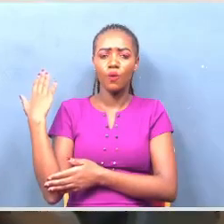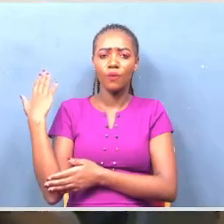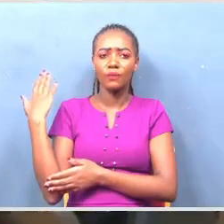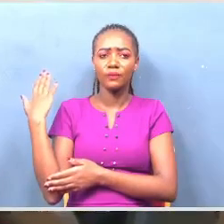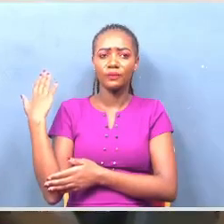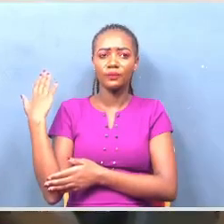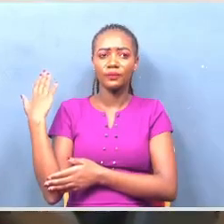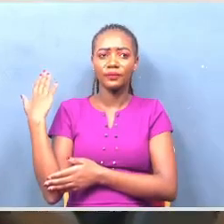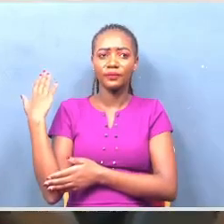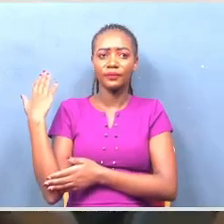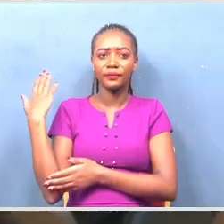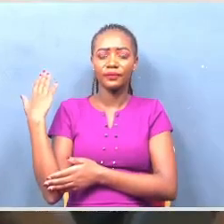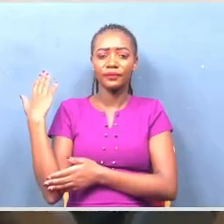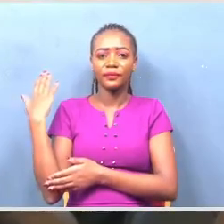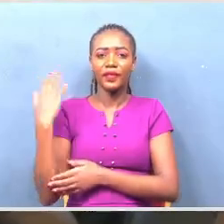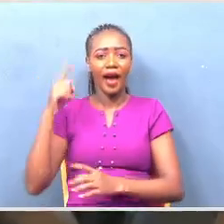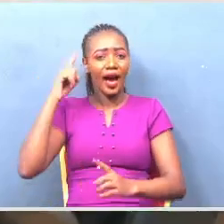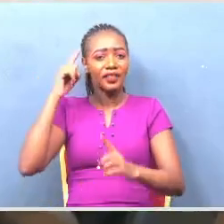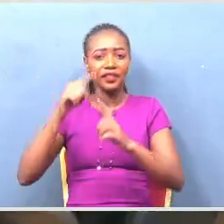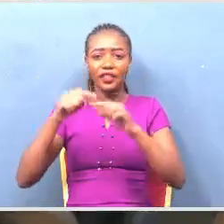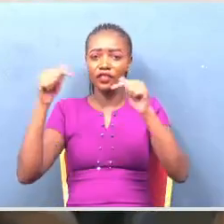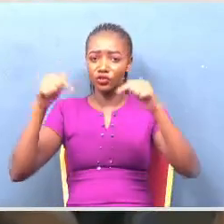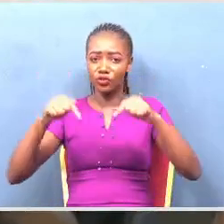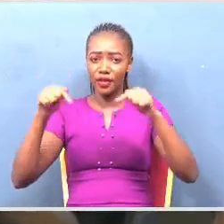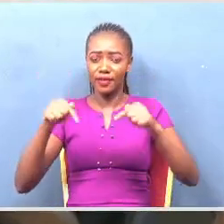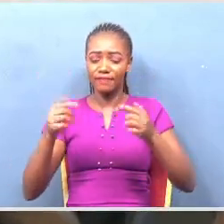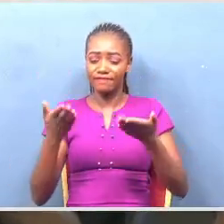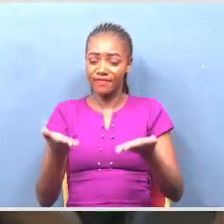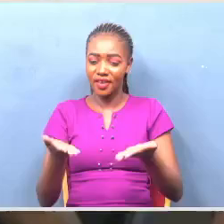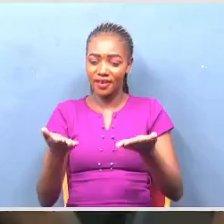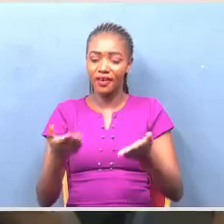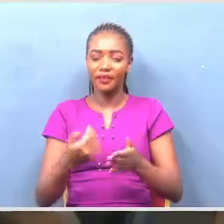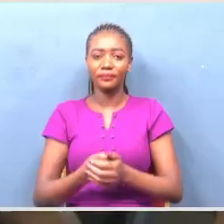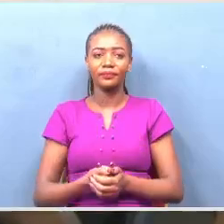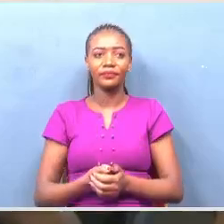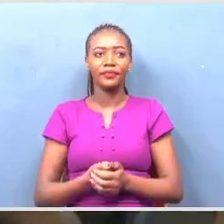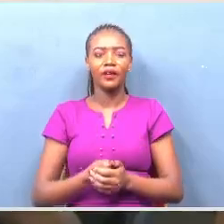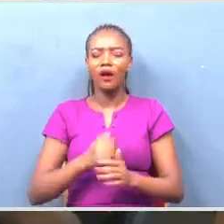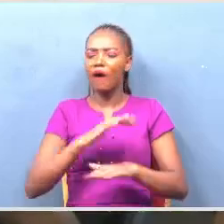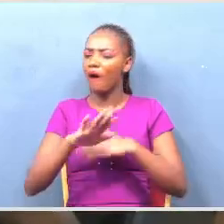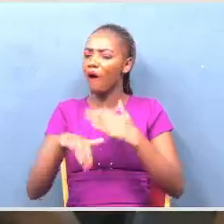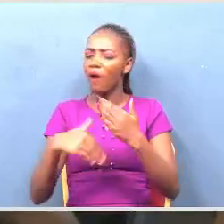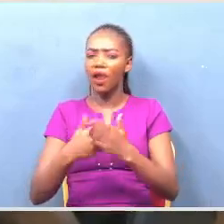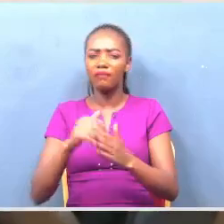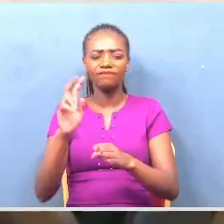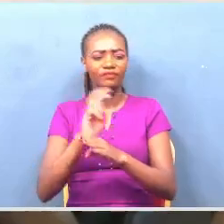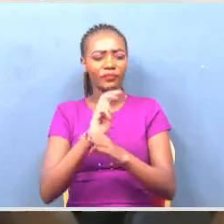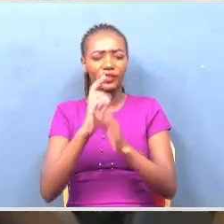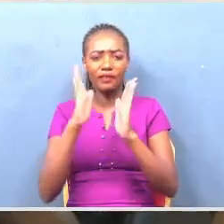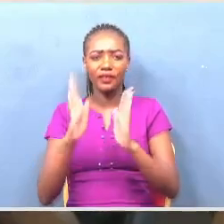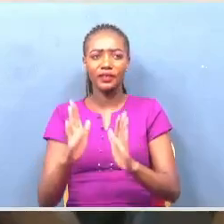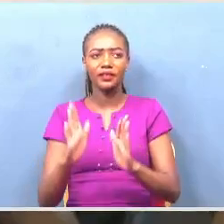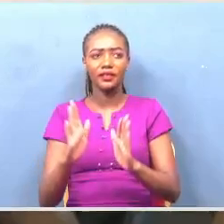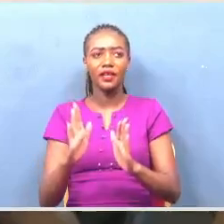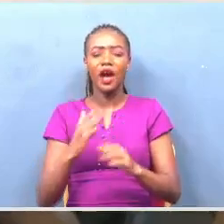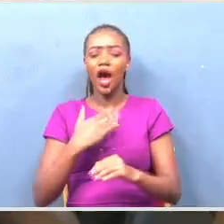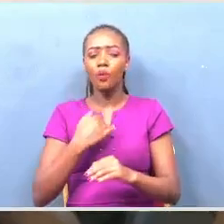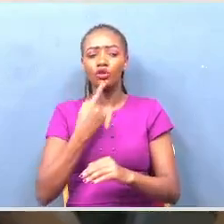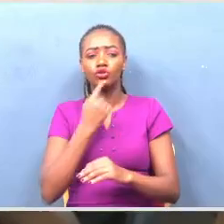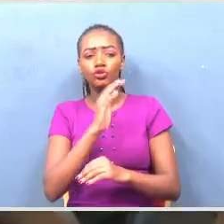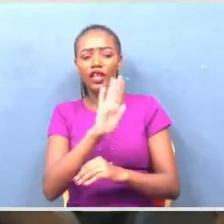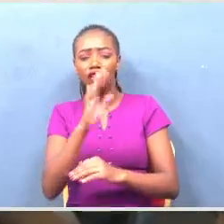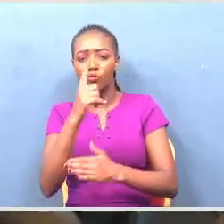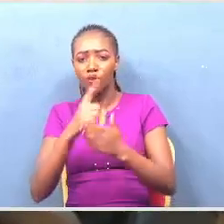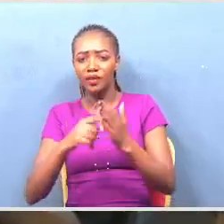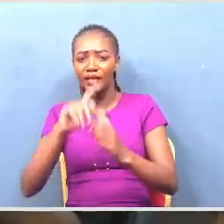to its conclusion in this auditorium. To all of them, I tell them the people